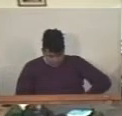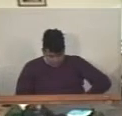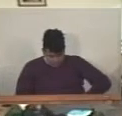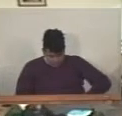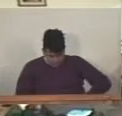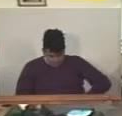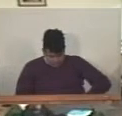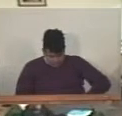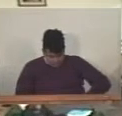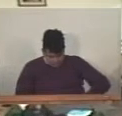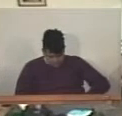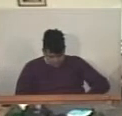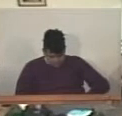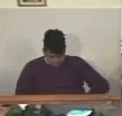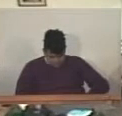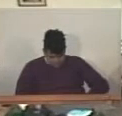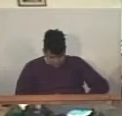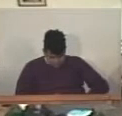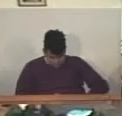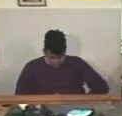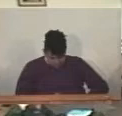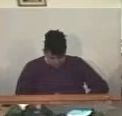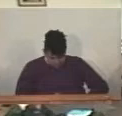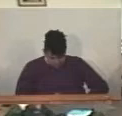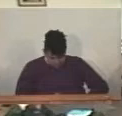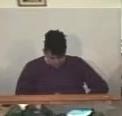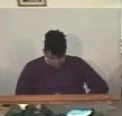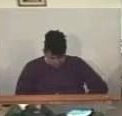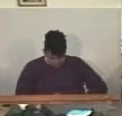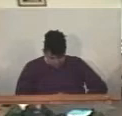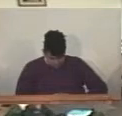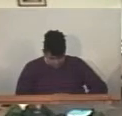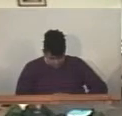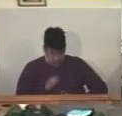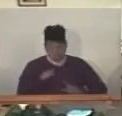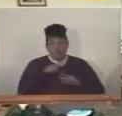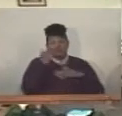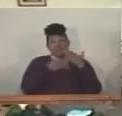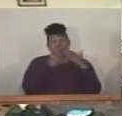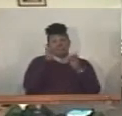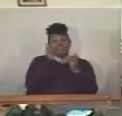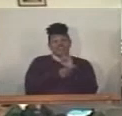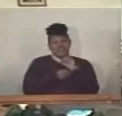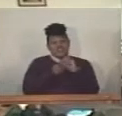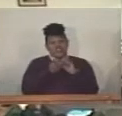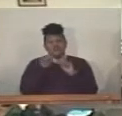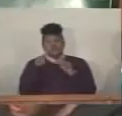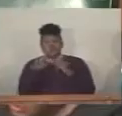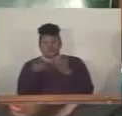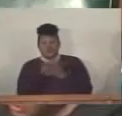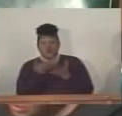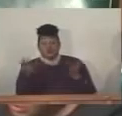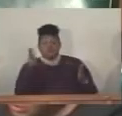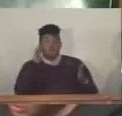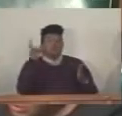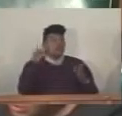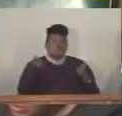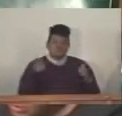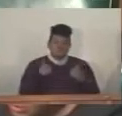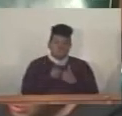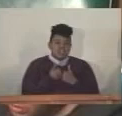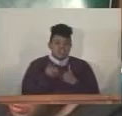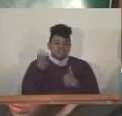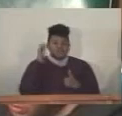currently be done. But the prosecution does not have a discretion to do this now. So that is